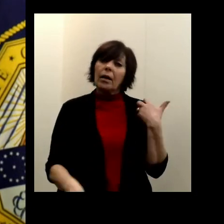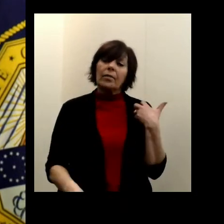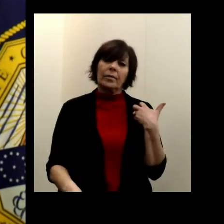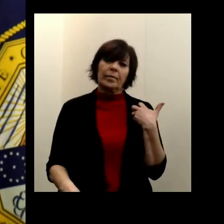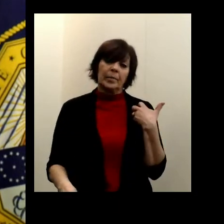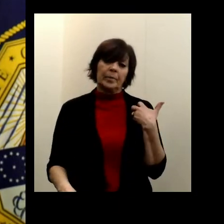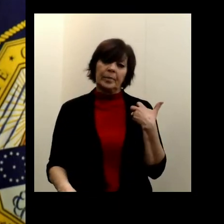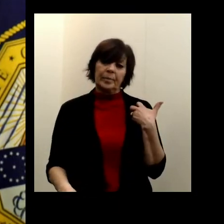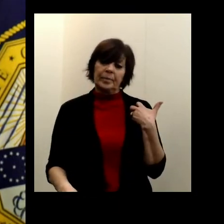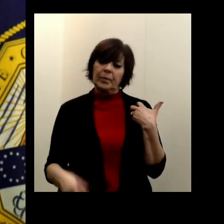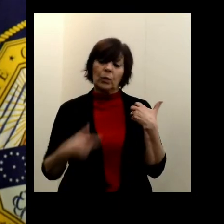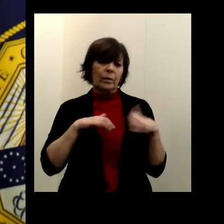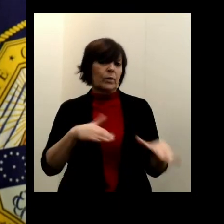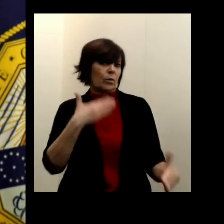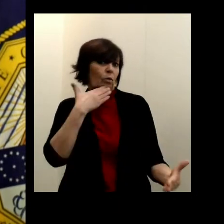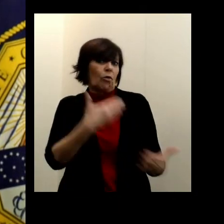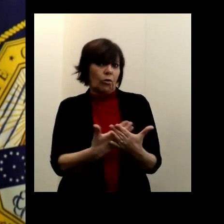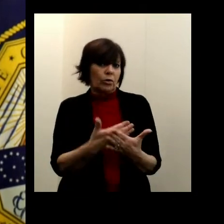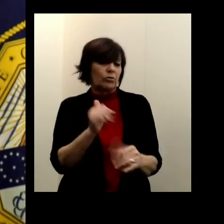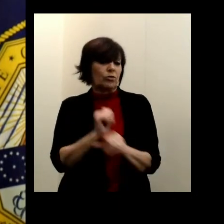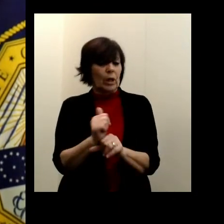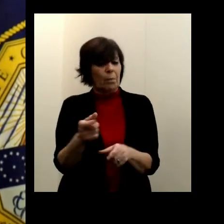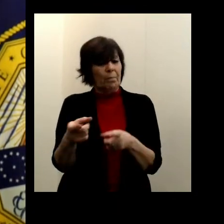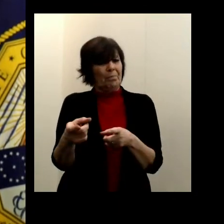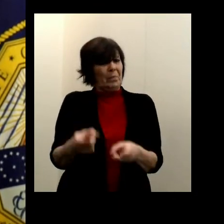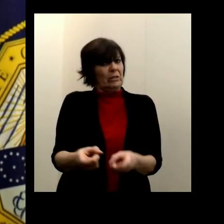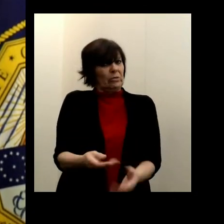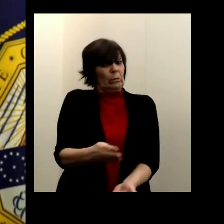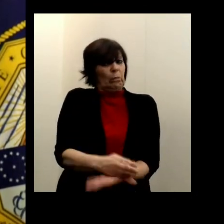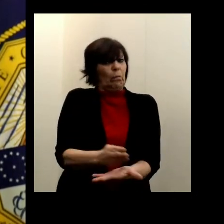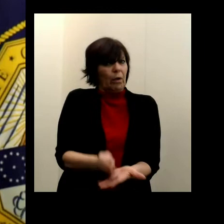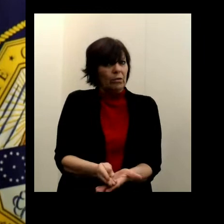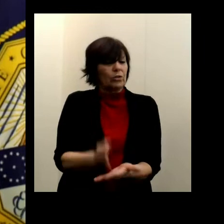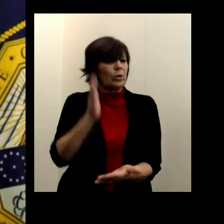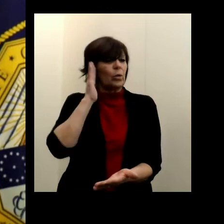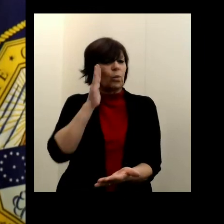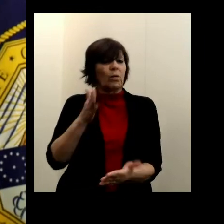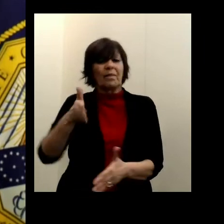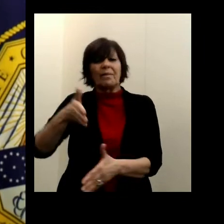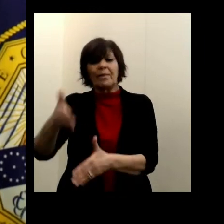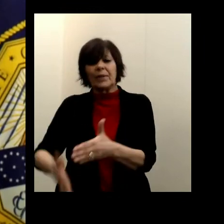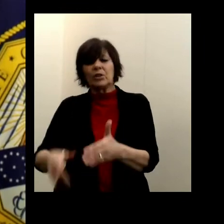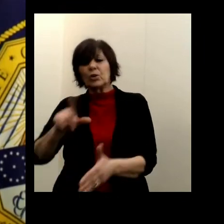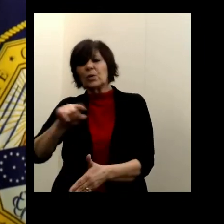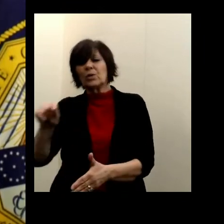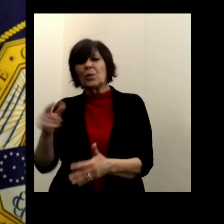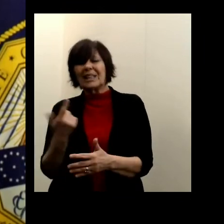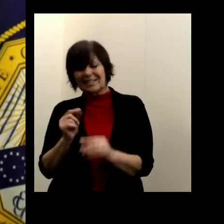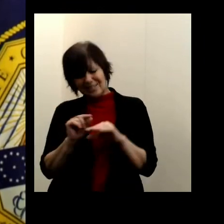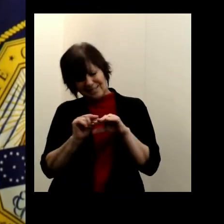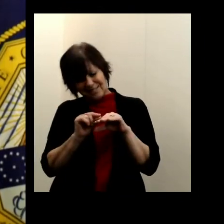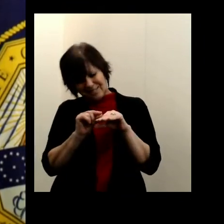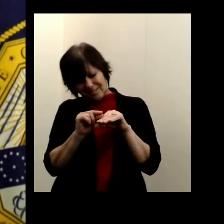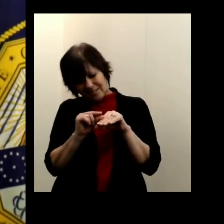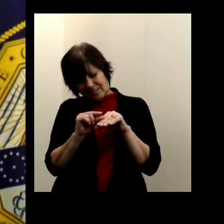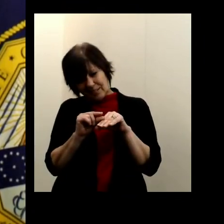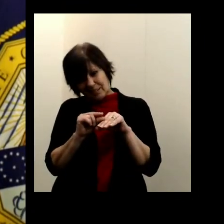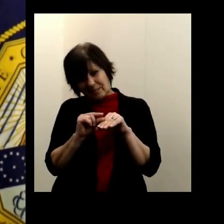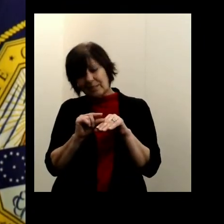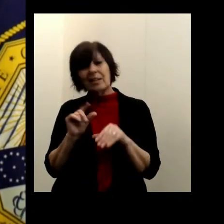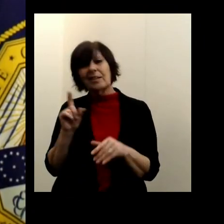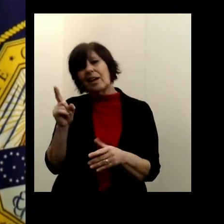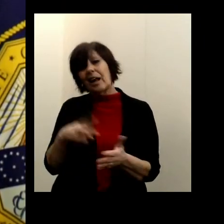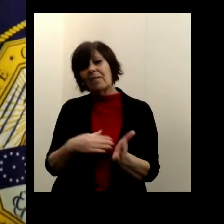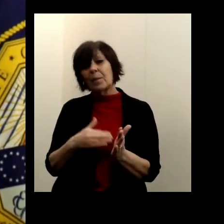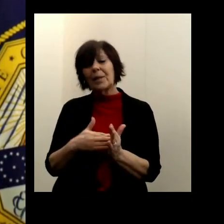situation. We've done a very good job of managing our budget so that Erie counties will end up 2020 with a tiny surplus, like $500,000.